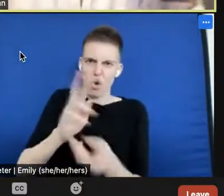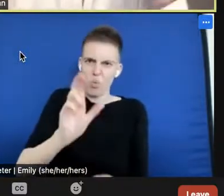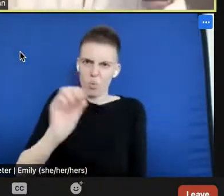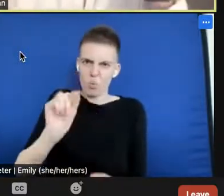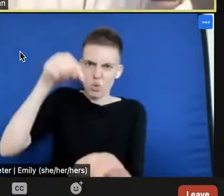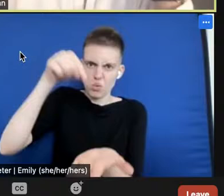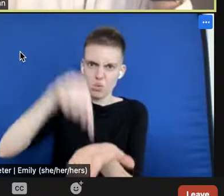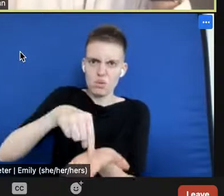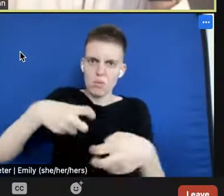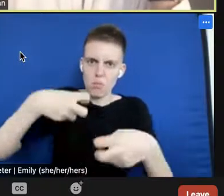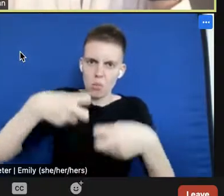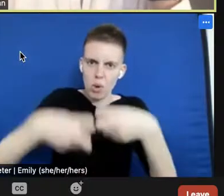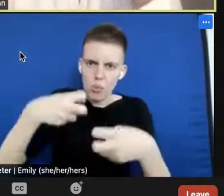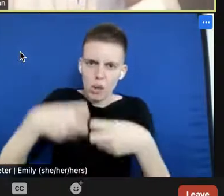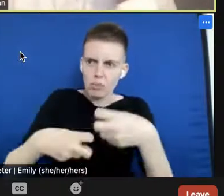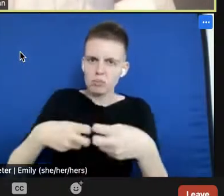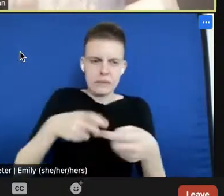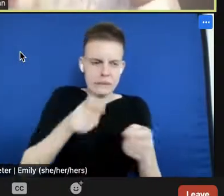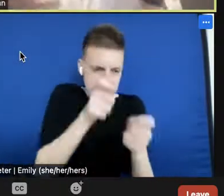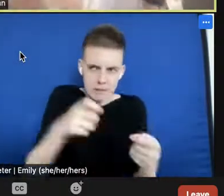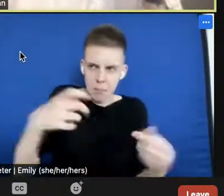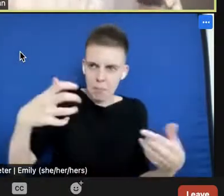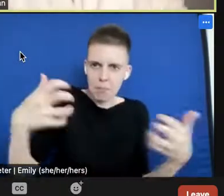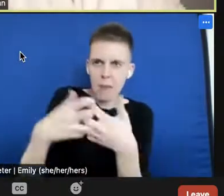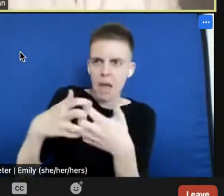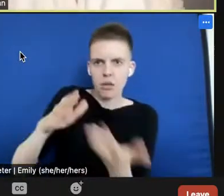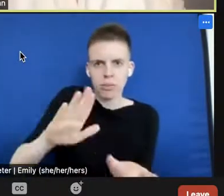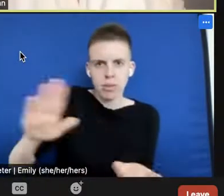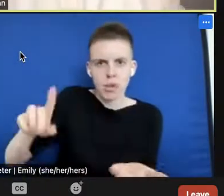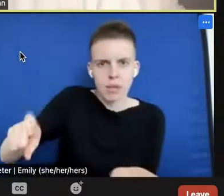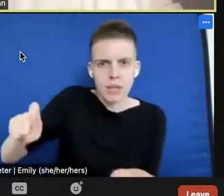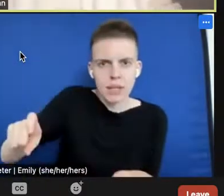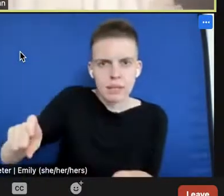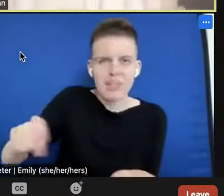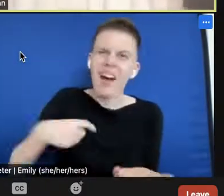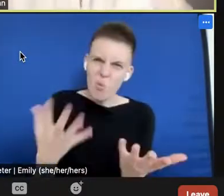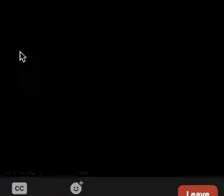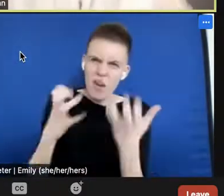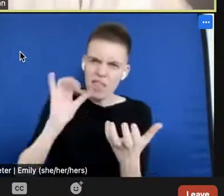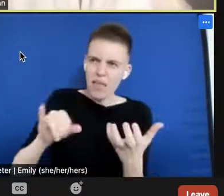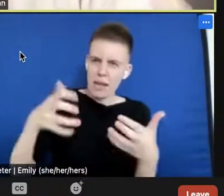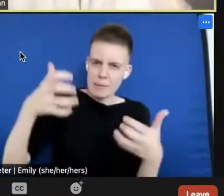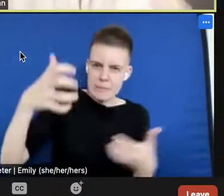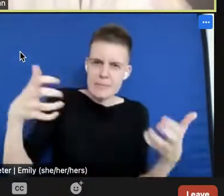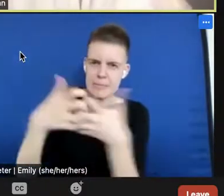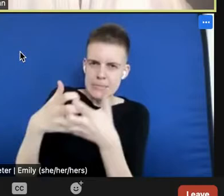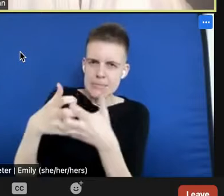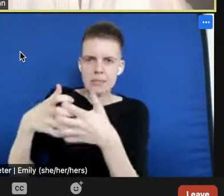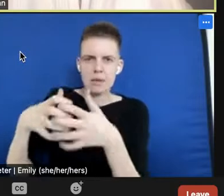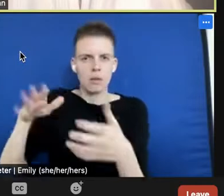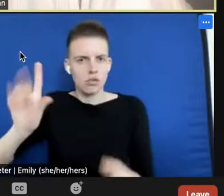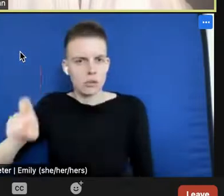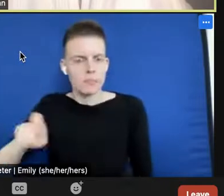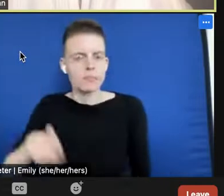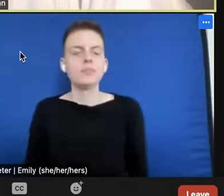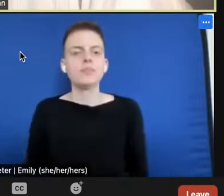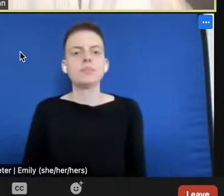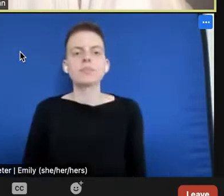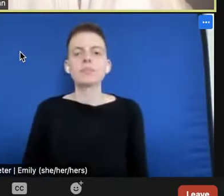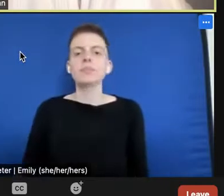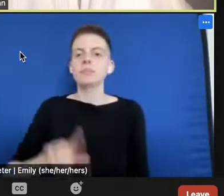specific needs of children with CVI? And that's what I wanted to do. So the learning media